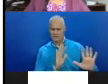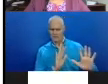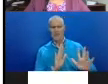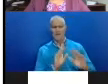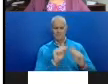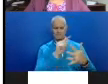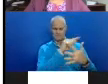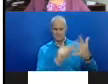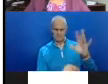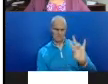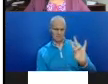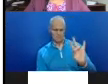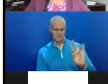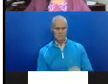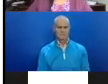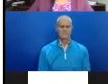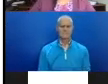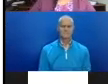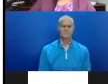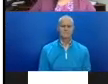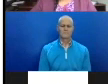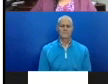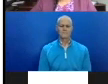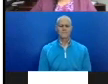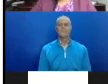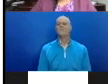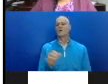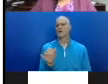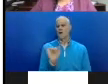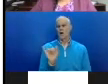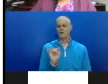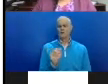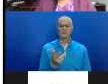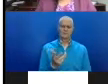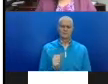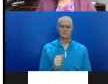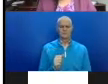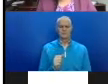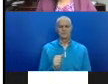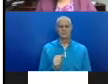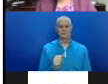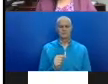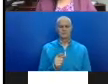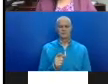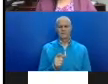attended to. What I would also, so this is, very